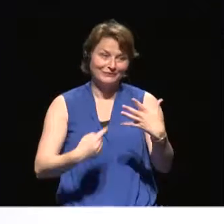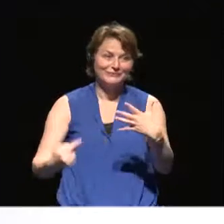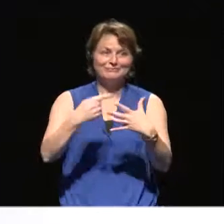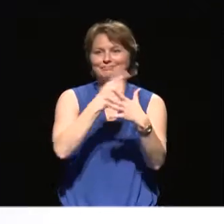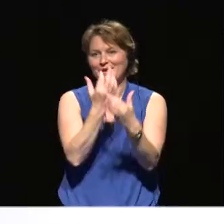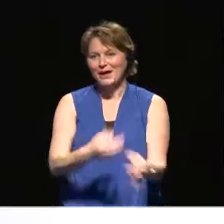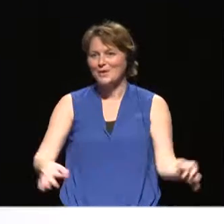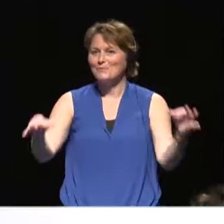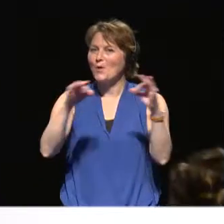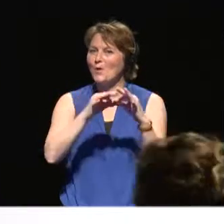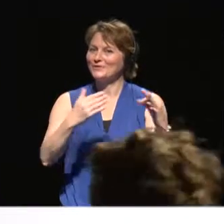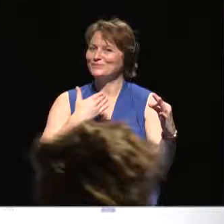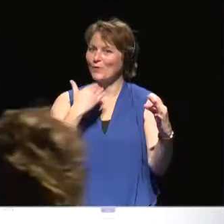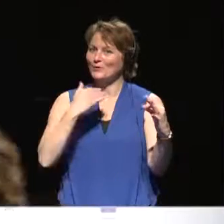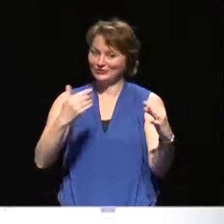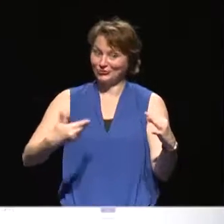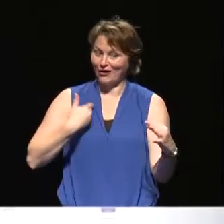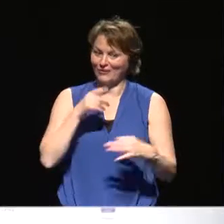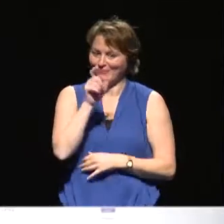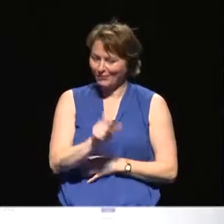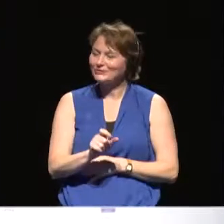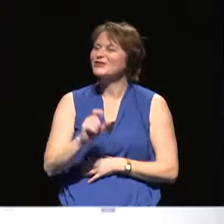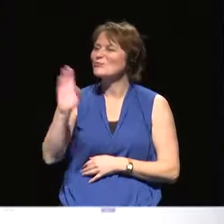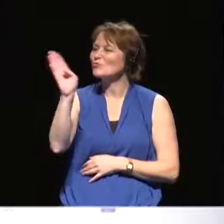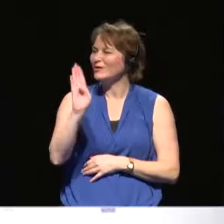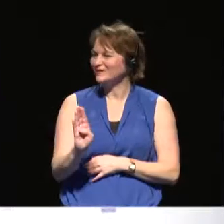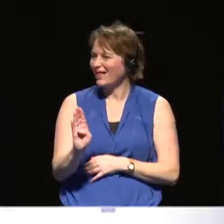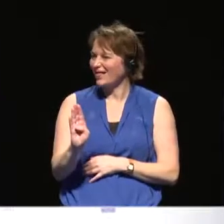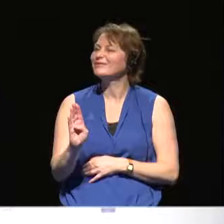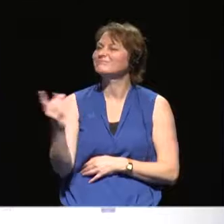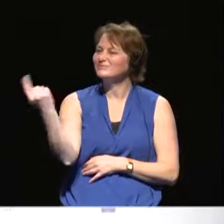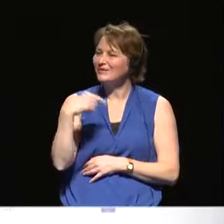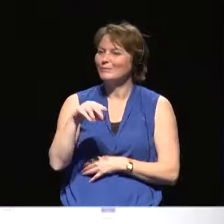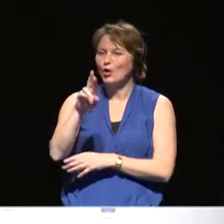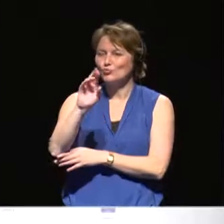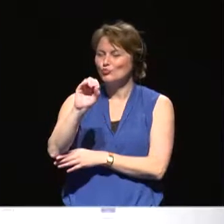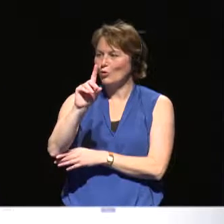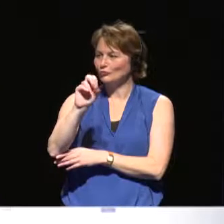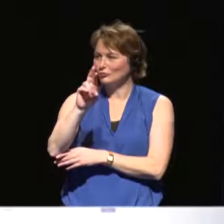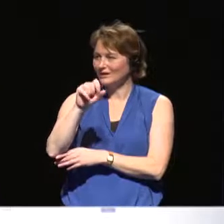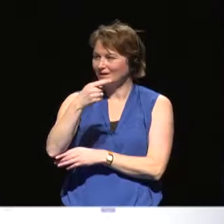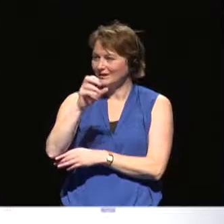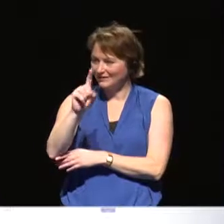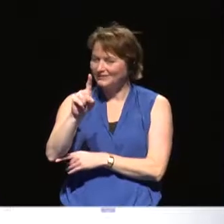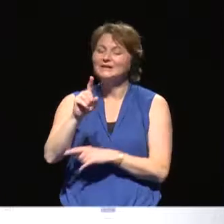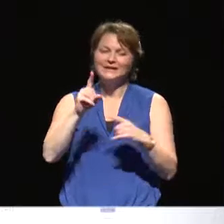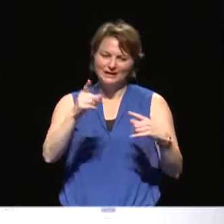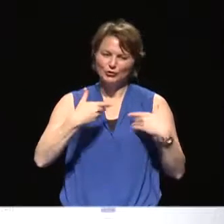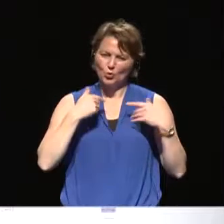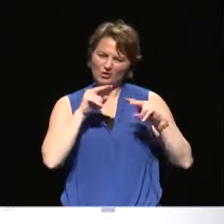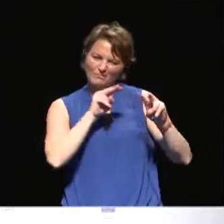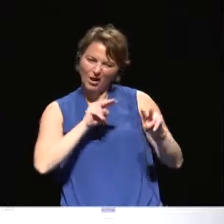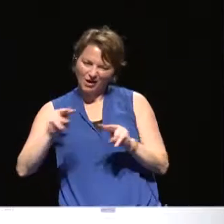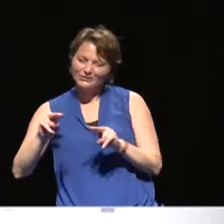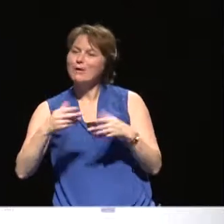voice from Brazil, Edglison Rodrigues. He is the coordinator for the youth monitoring of public policies in Brazil.